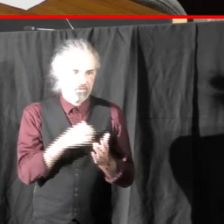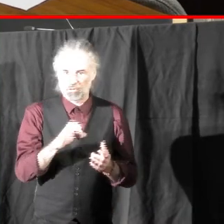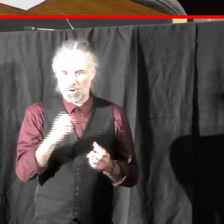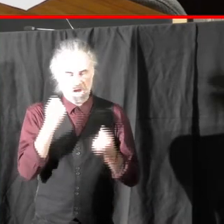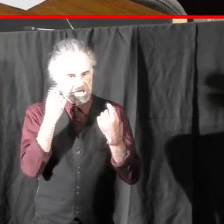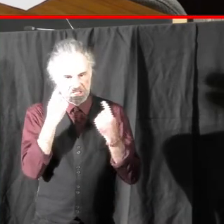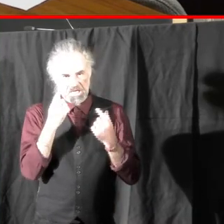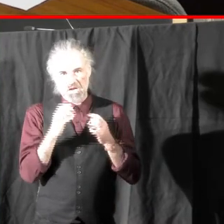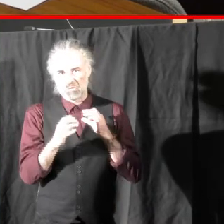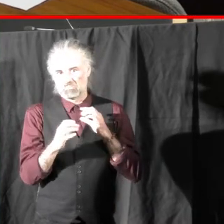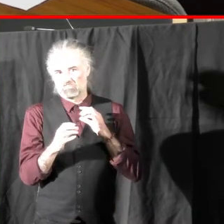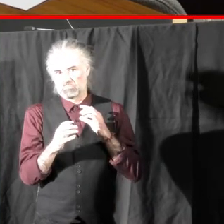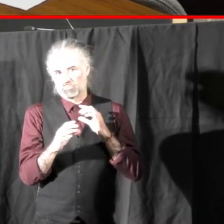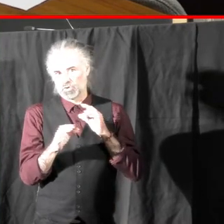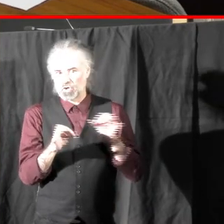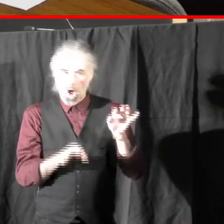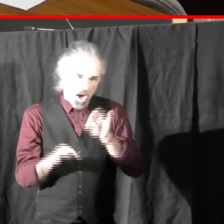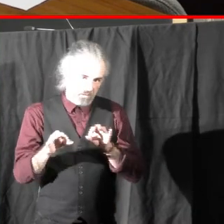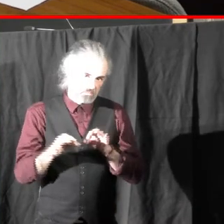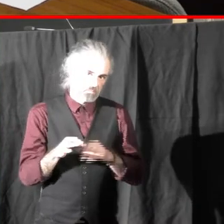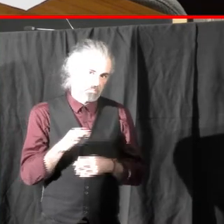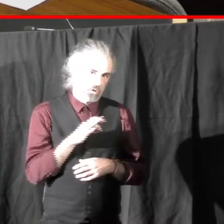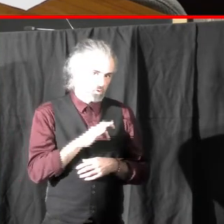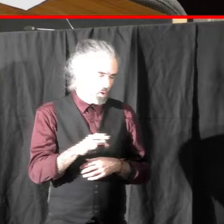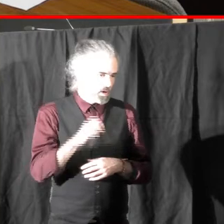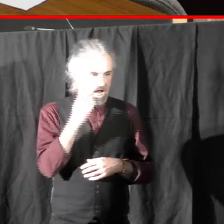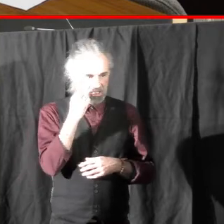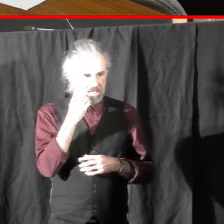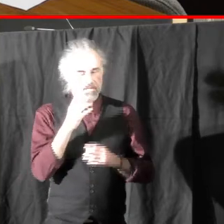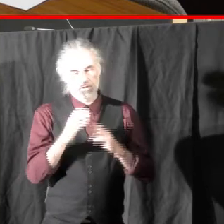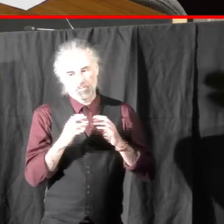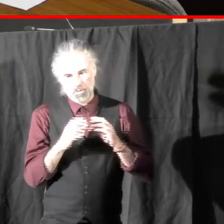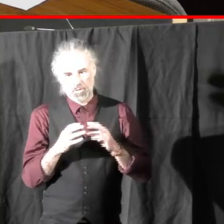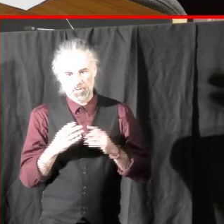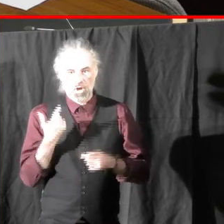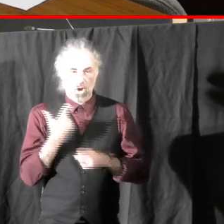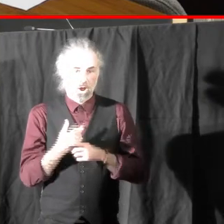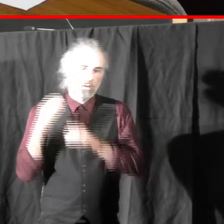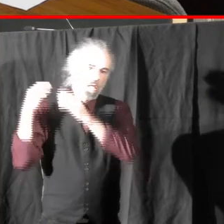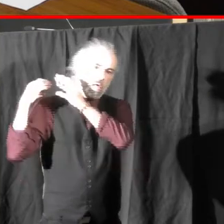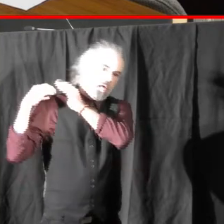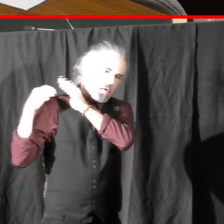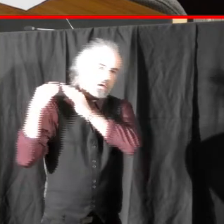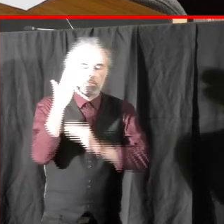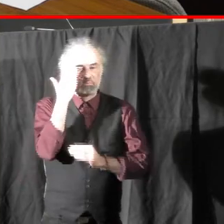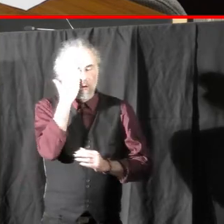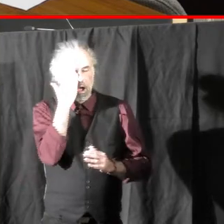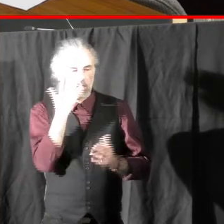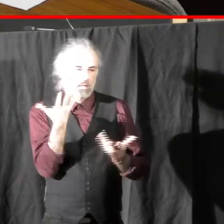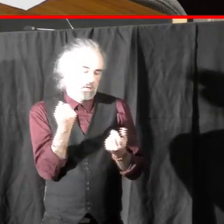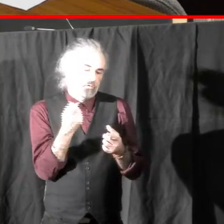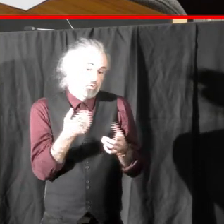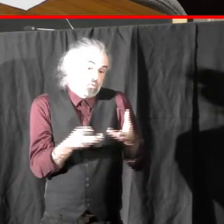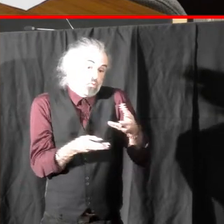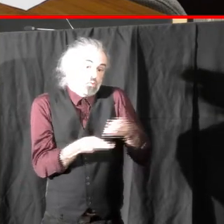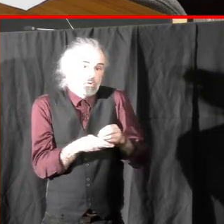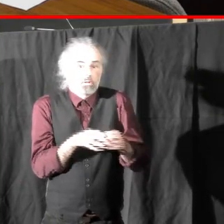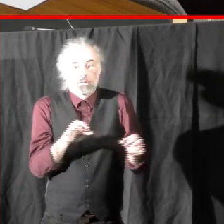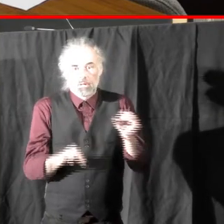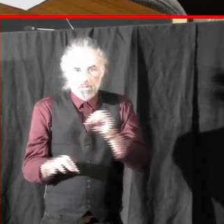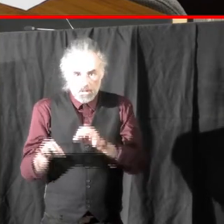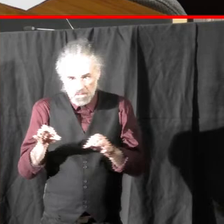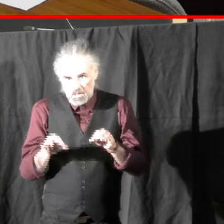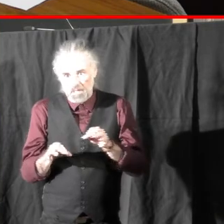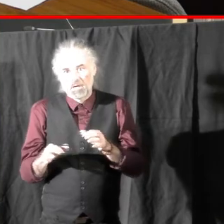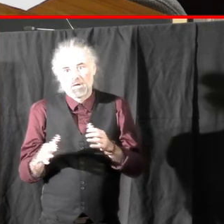communication. And a lot of people carry their own biases, including scientists, that can colour their view